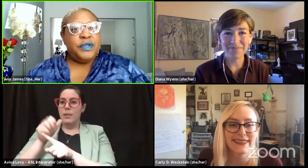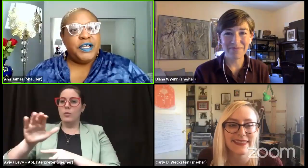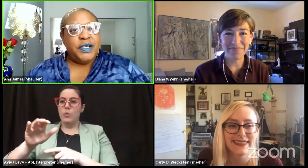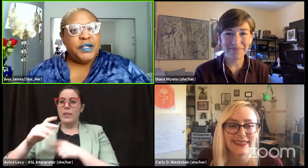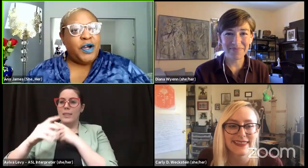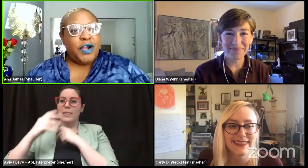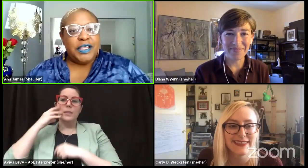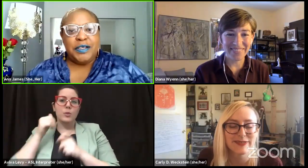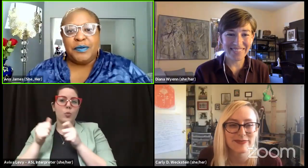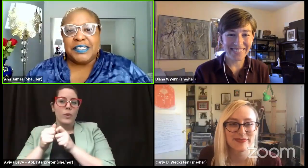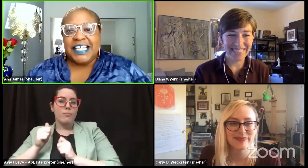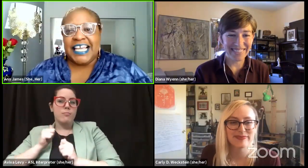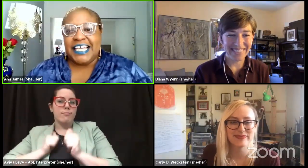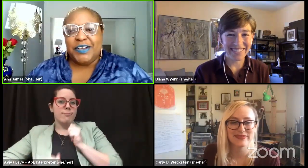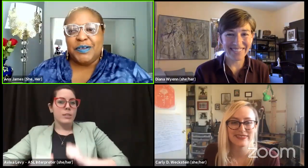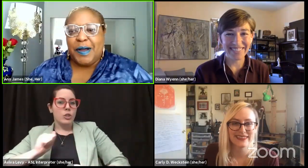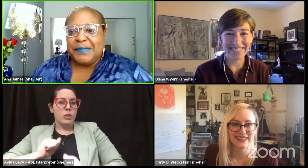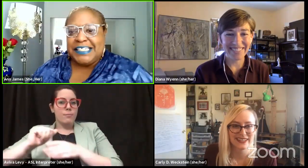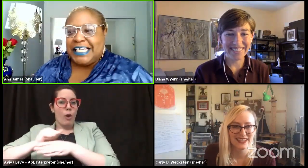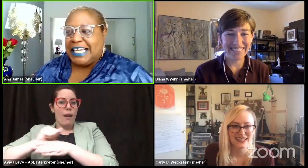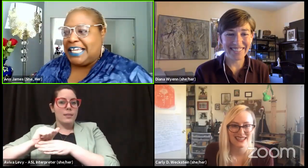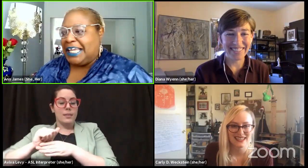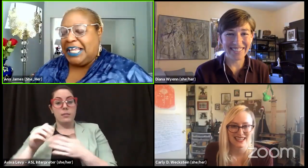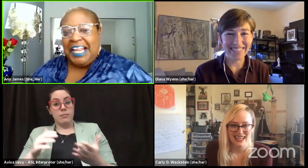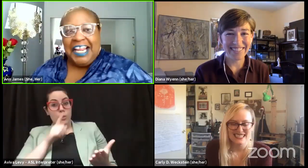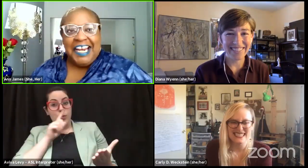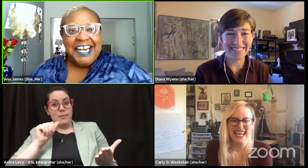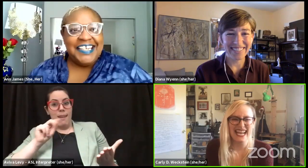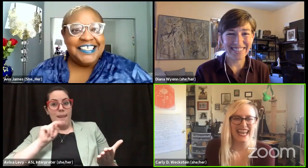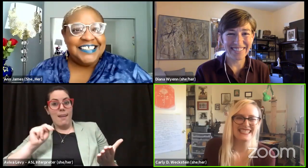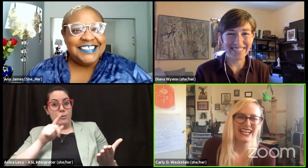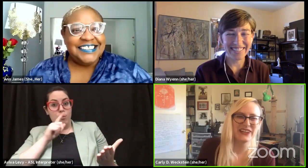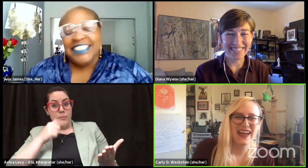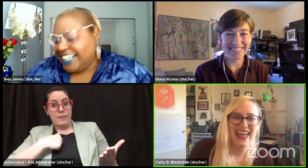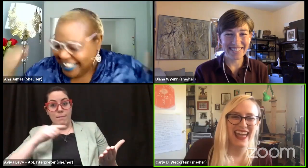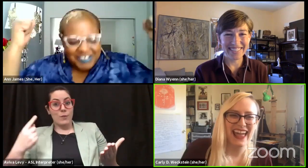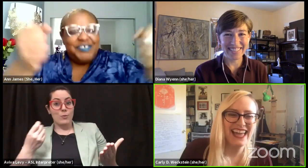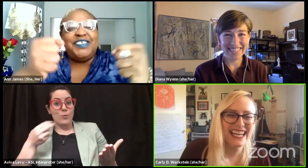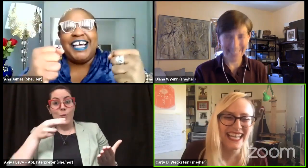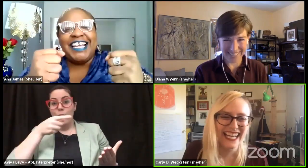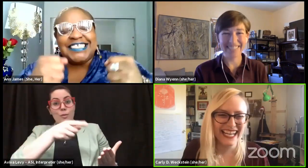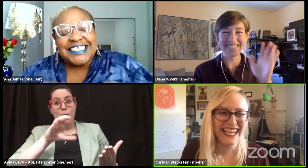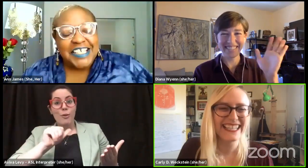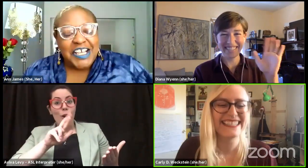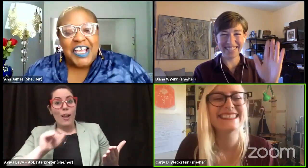That's really good. Carly, you want to take it or you want me to take it? Take it. Take it away.